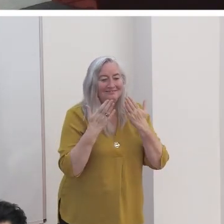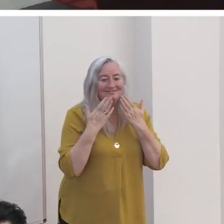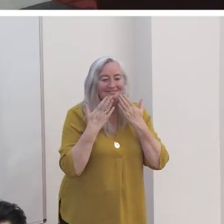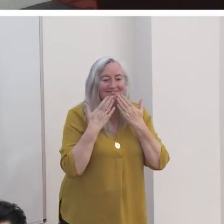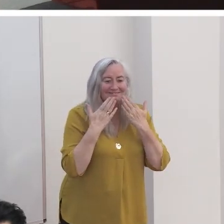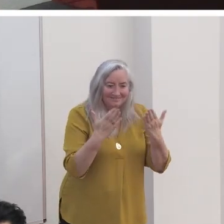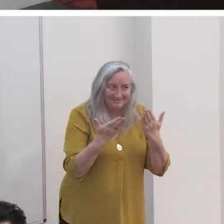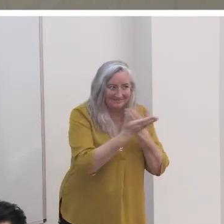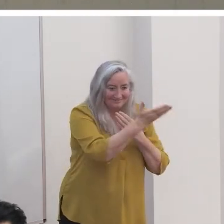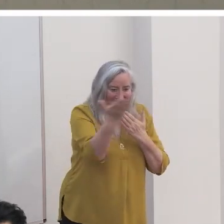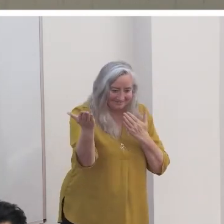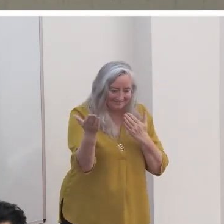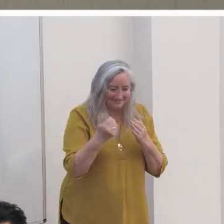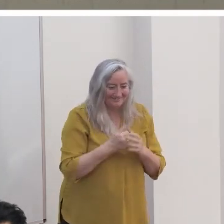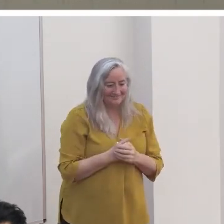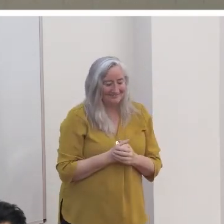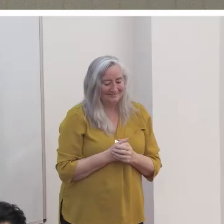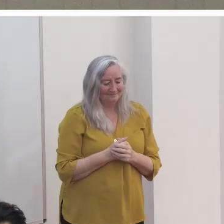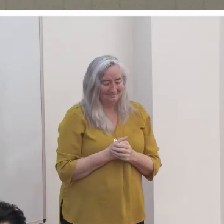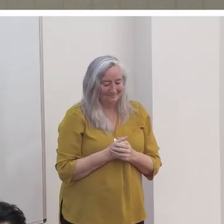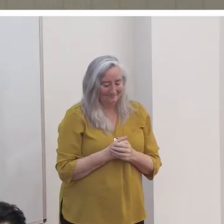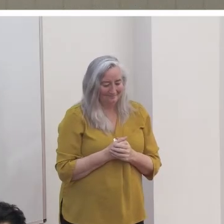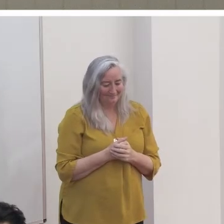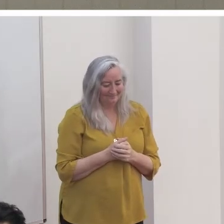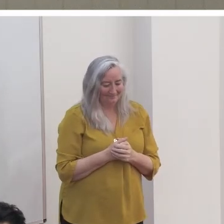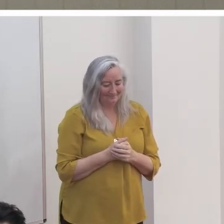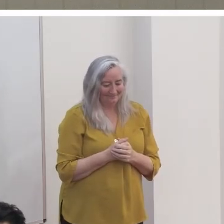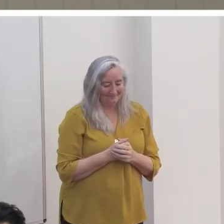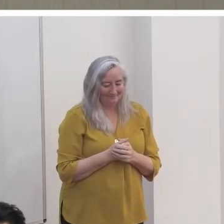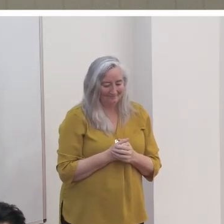First, first fun fact. Thank you, Charles.